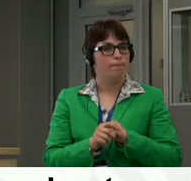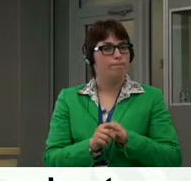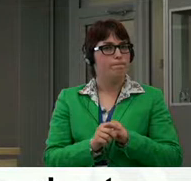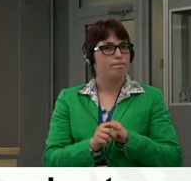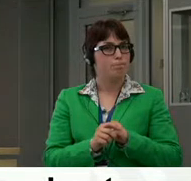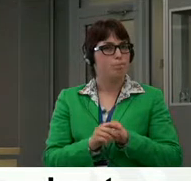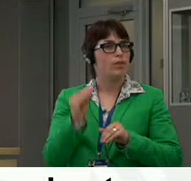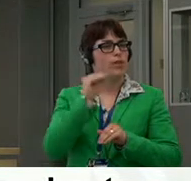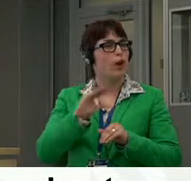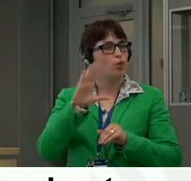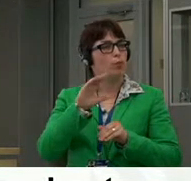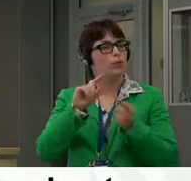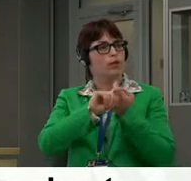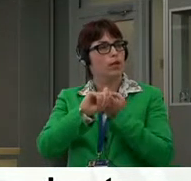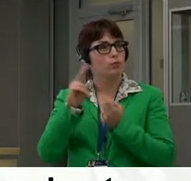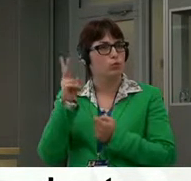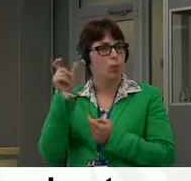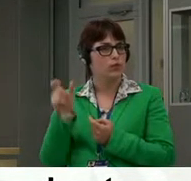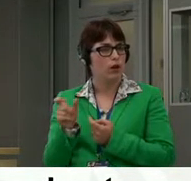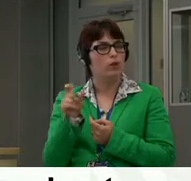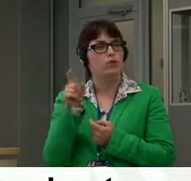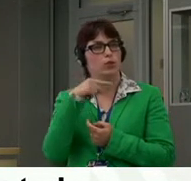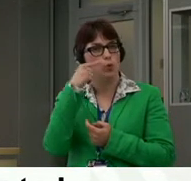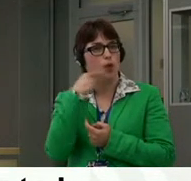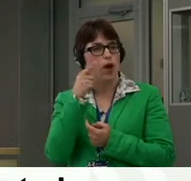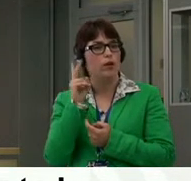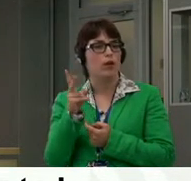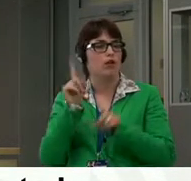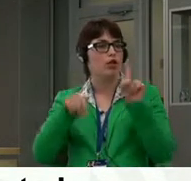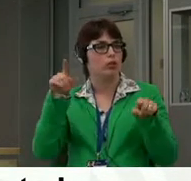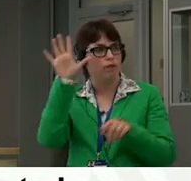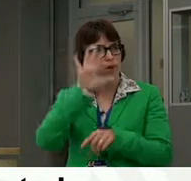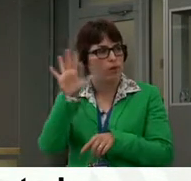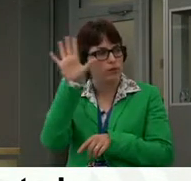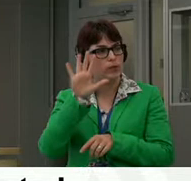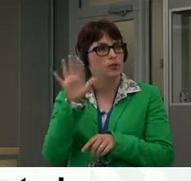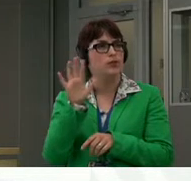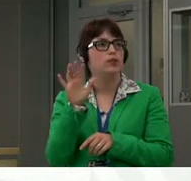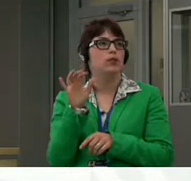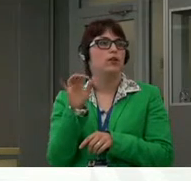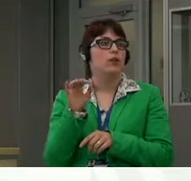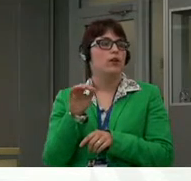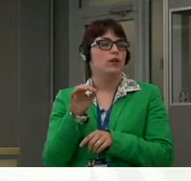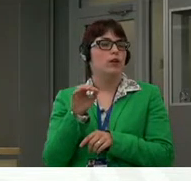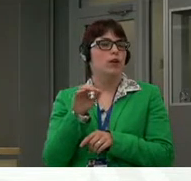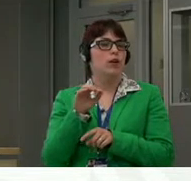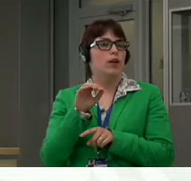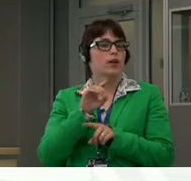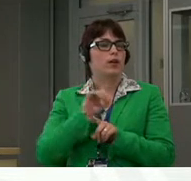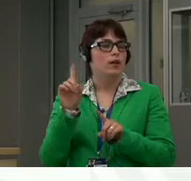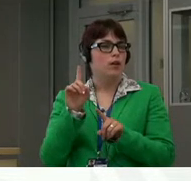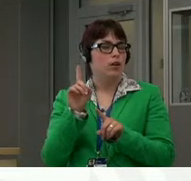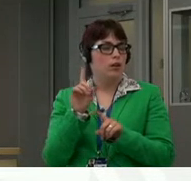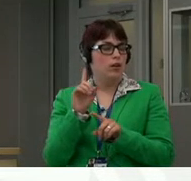have treated the implementation of the CRPD. There is the conservative and the progressive